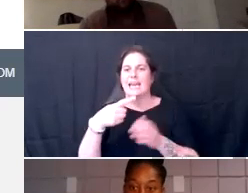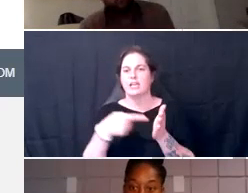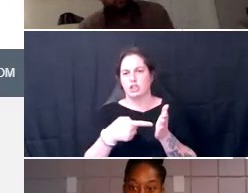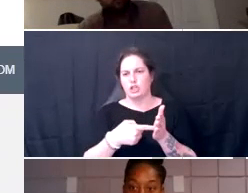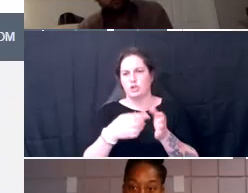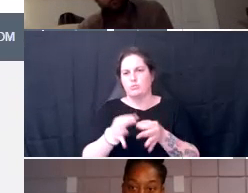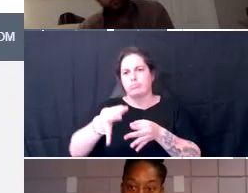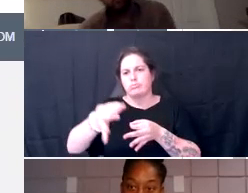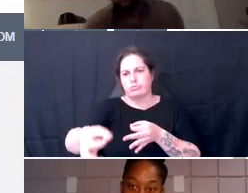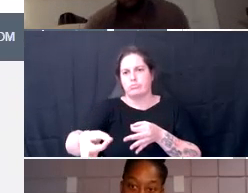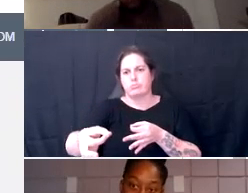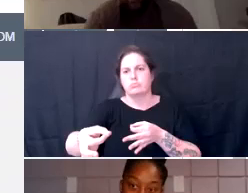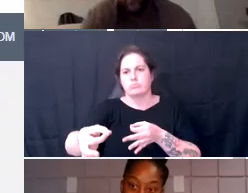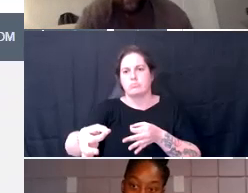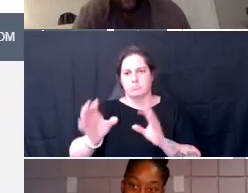you. Okay.